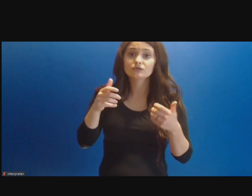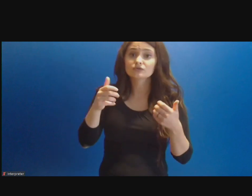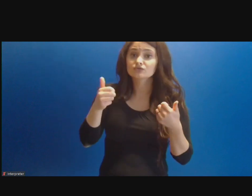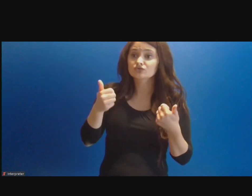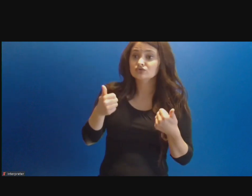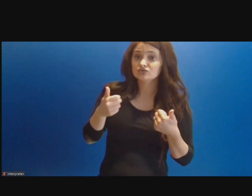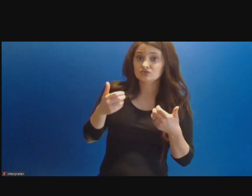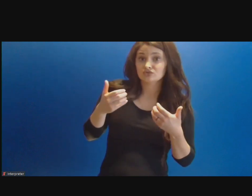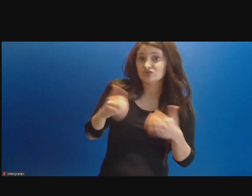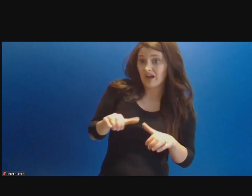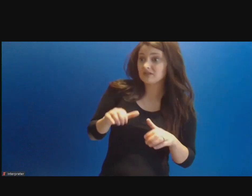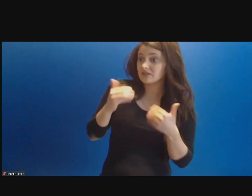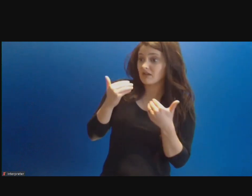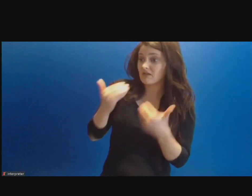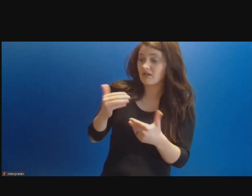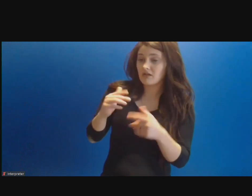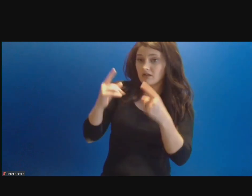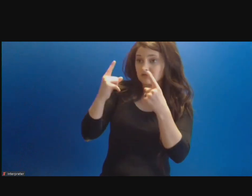tested, and we've tested